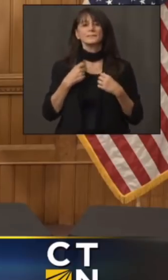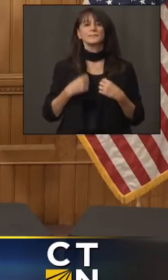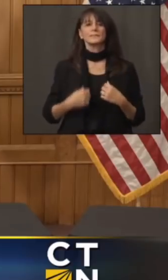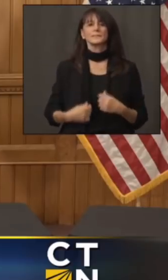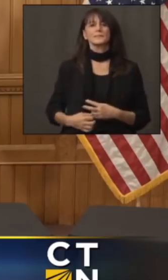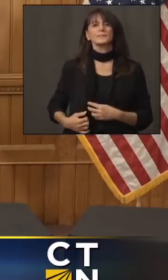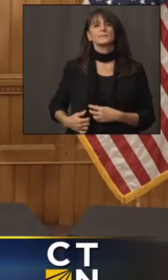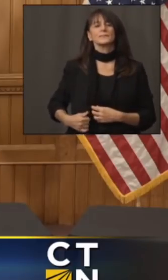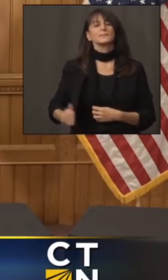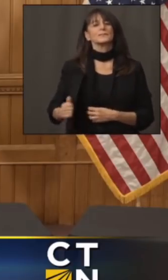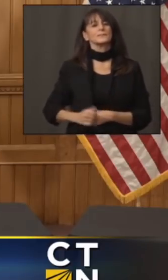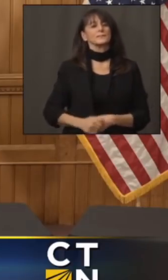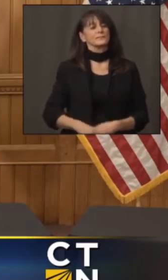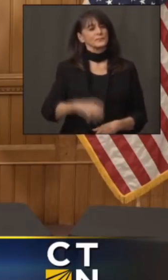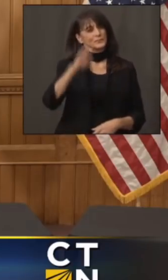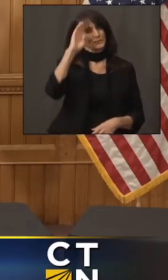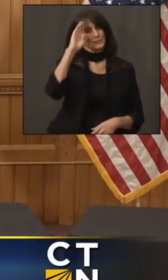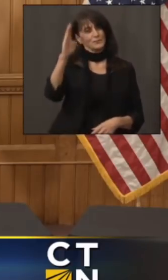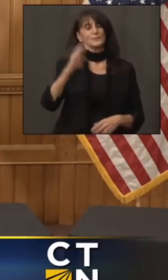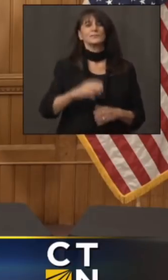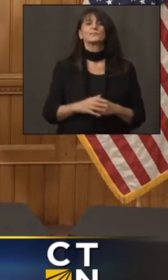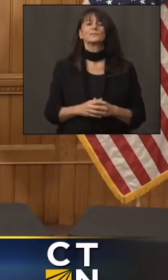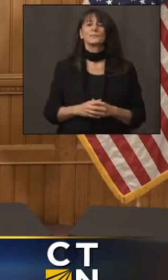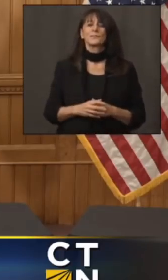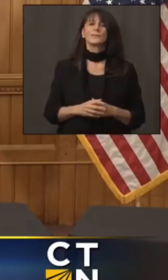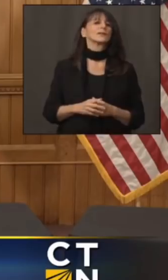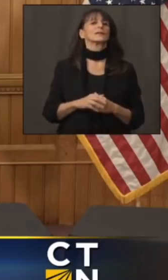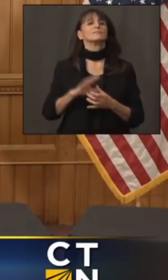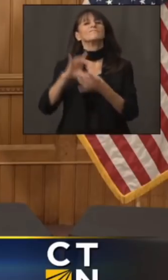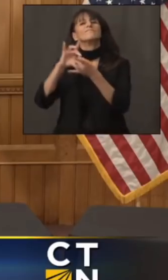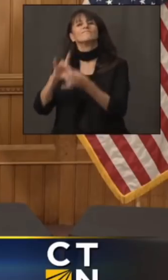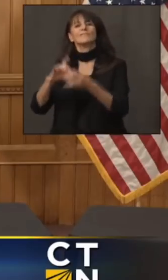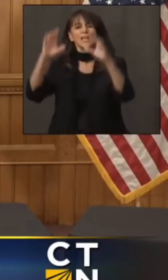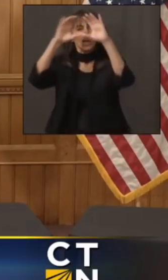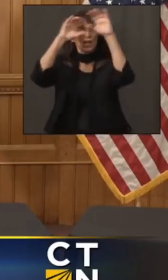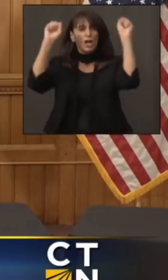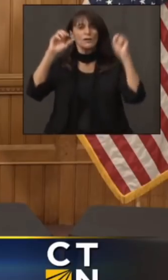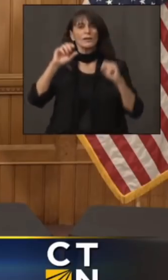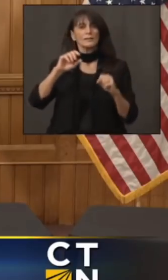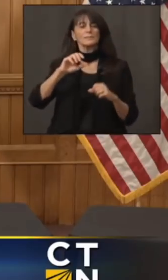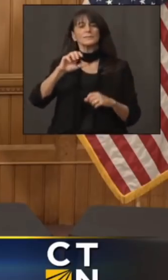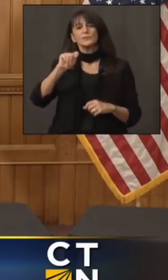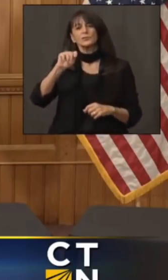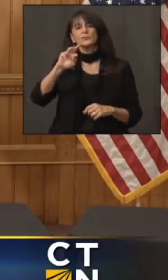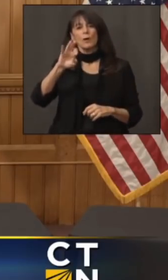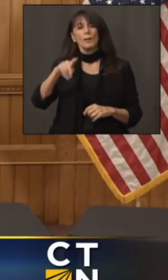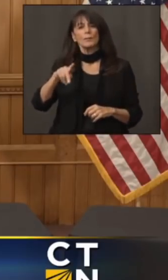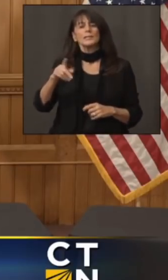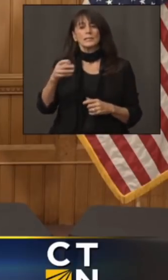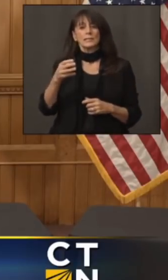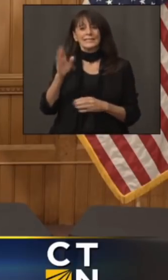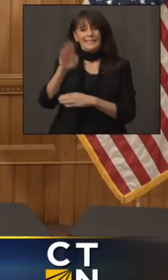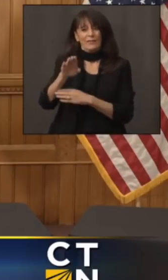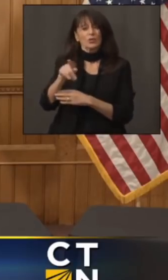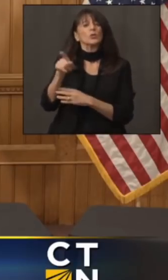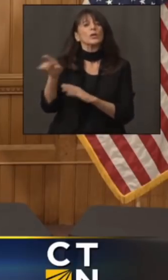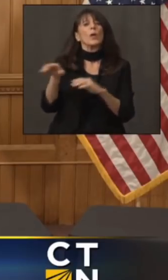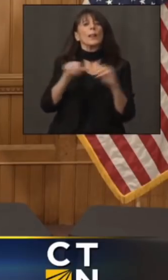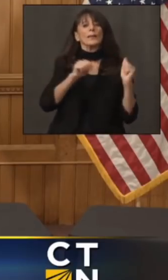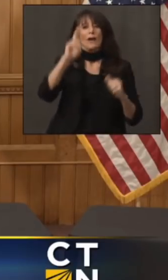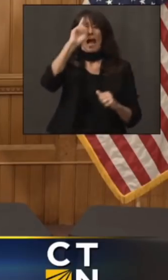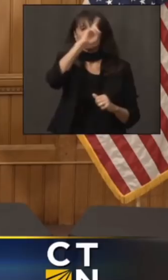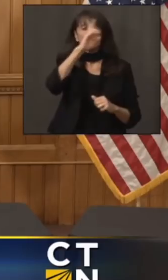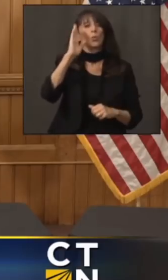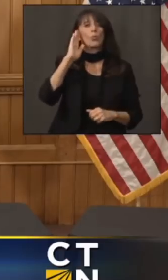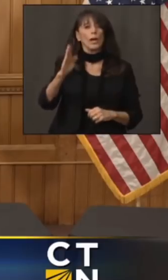Hi, Governor. Matt Austin with NBC Connecticut. Just following up on President Trump, we are expecting him to leave the hospital this afternoon, and he